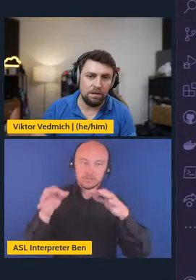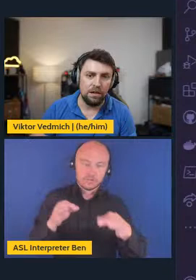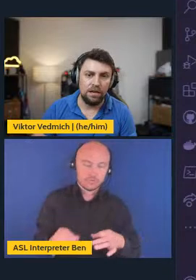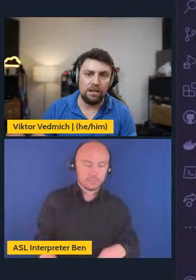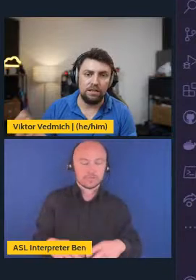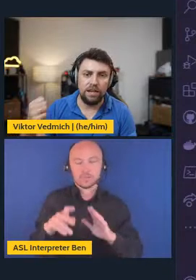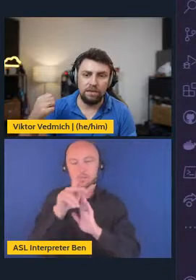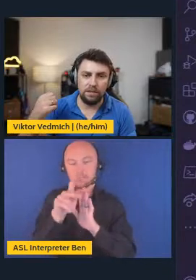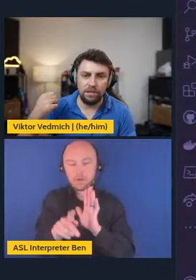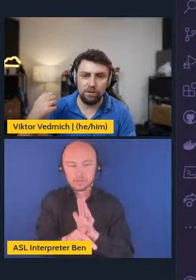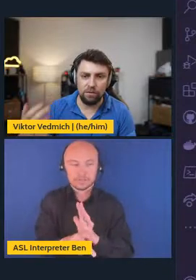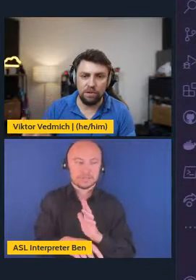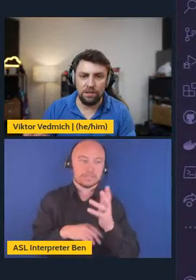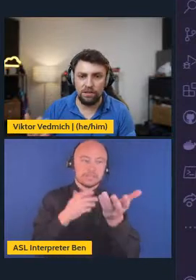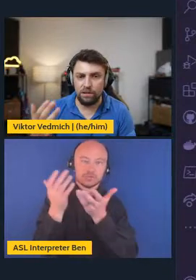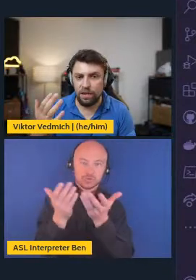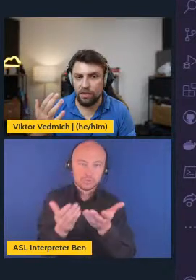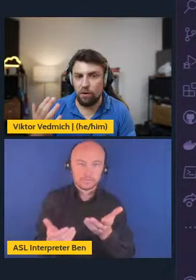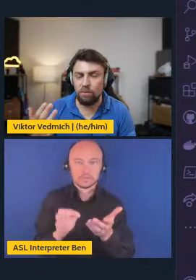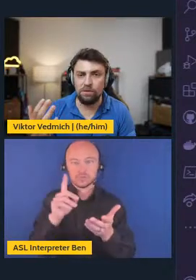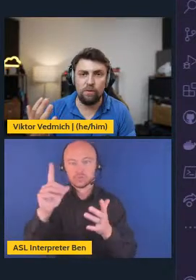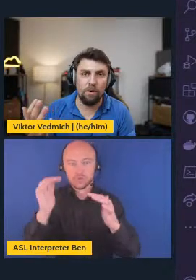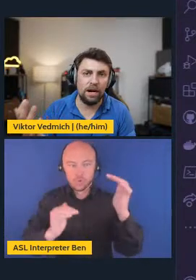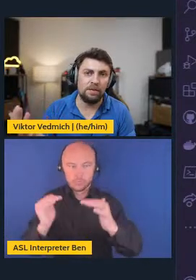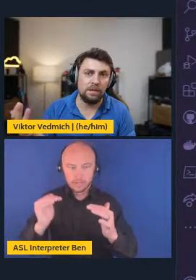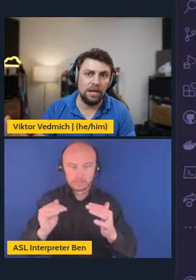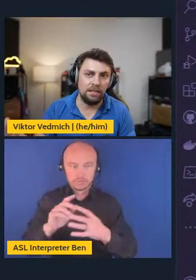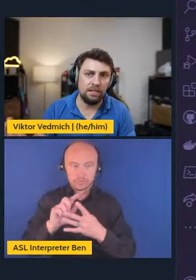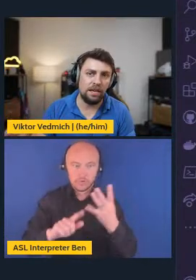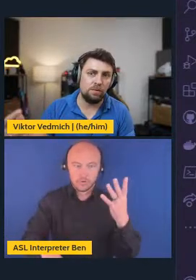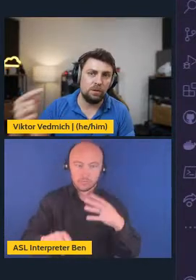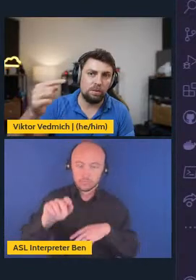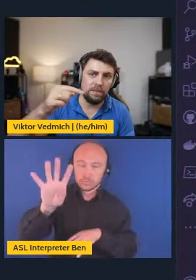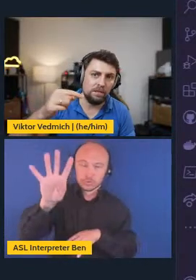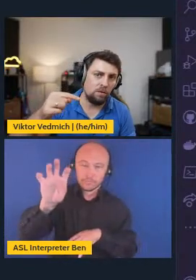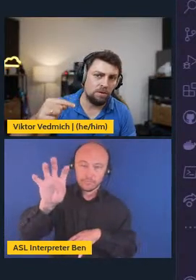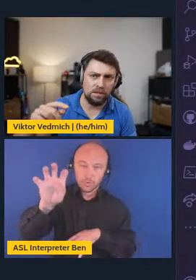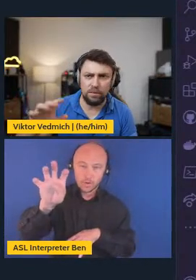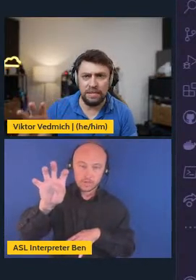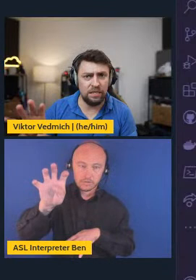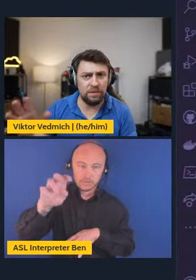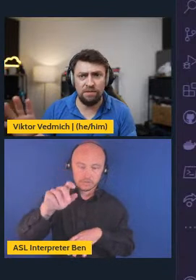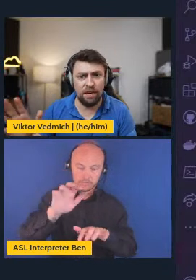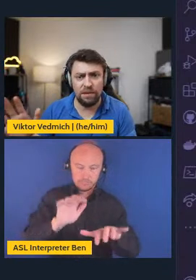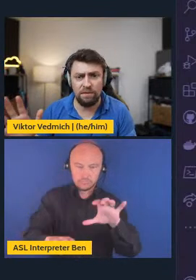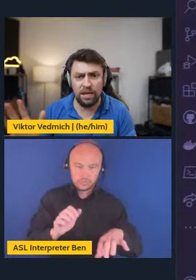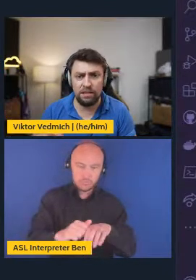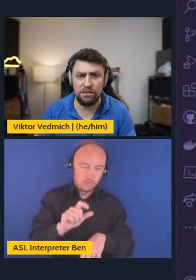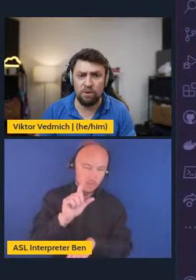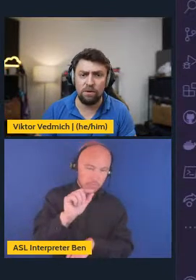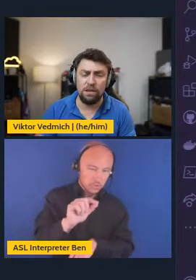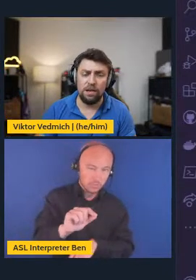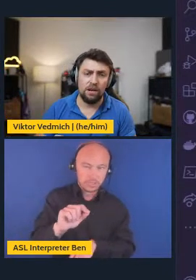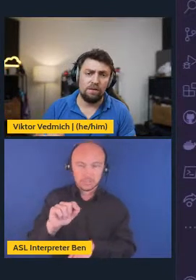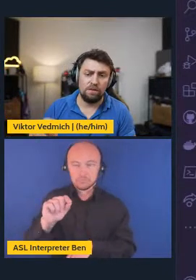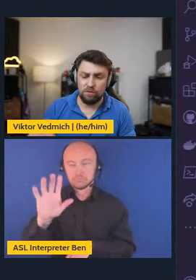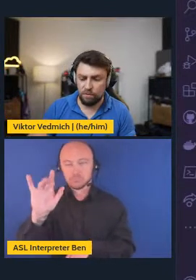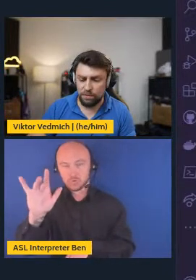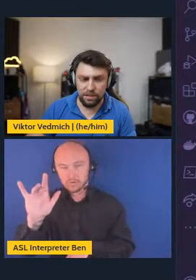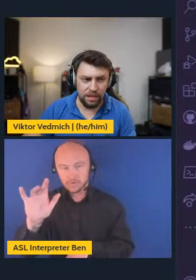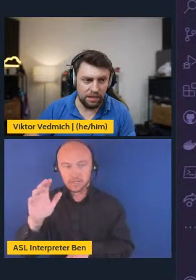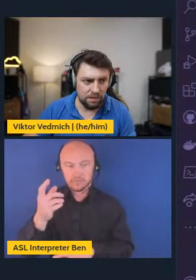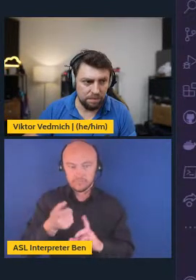policy, services, load balancer, and almost 400 lines, and which were written only 20-25 lines code